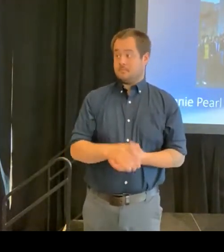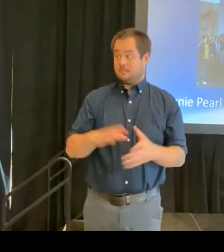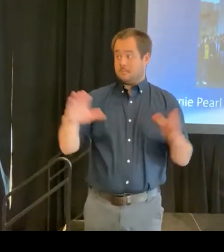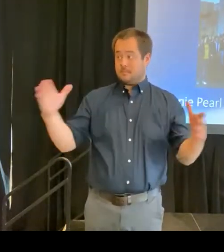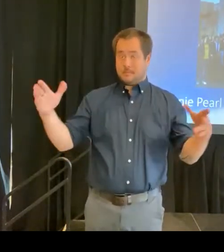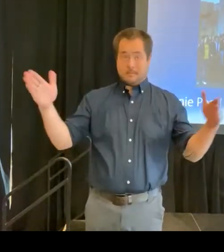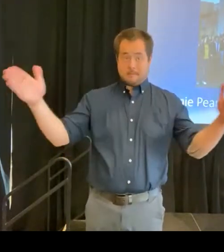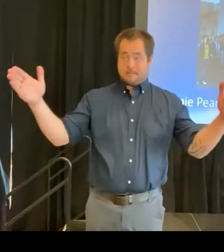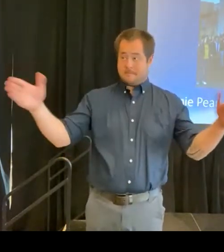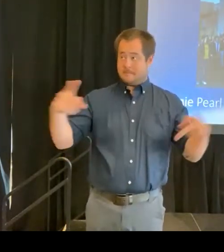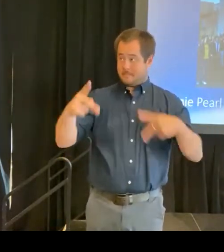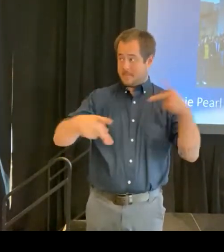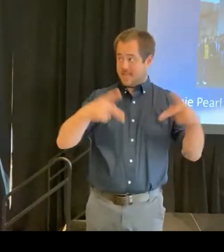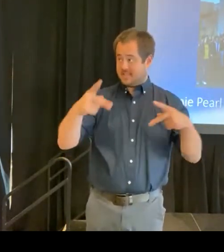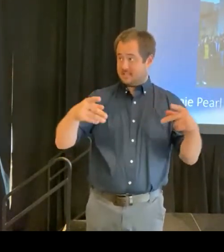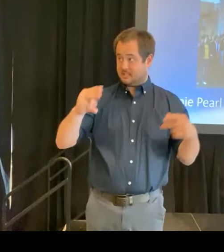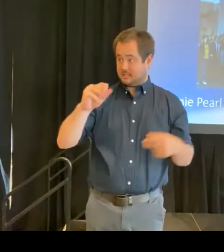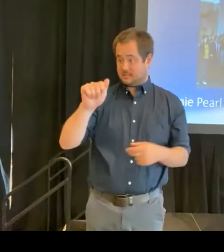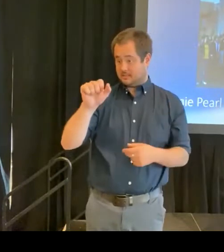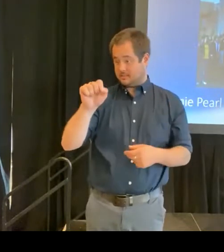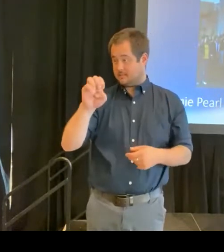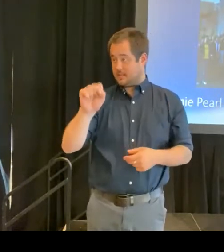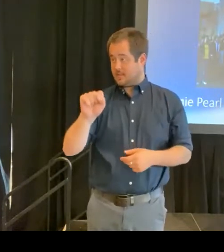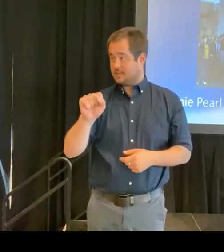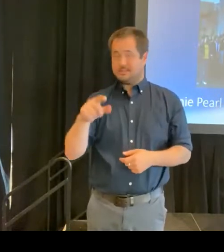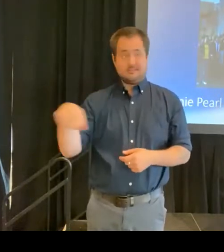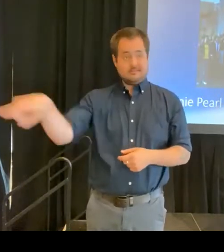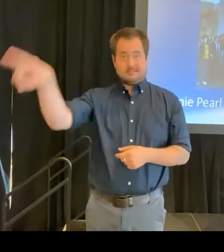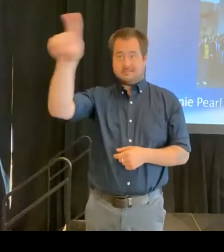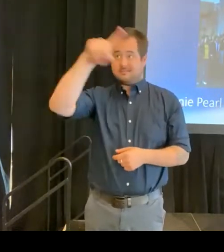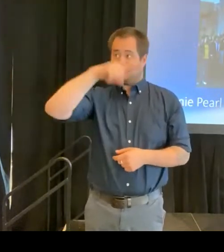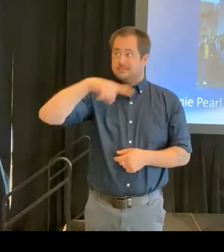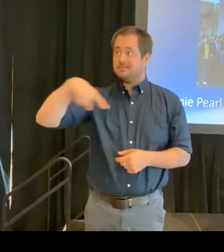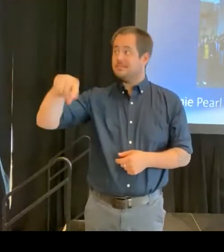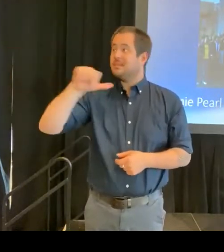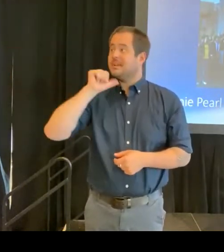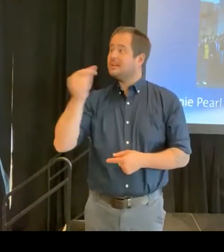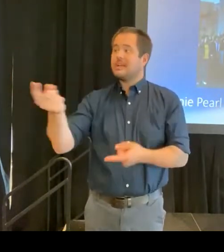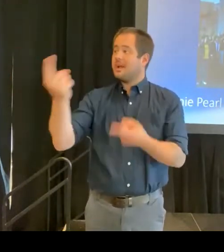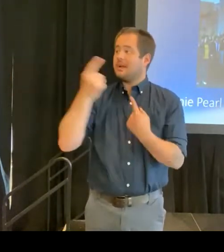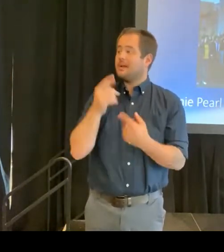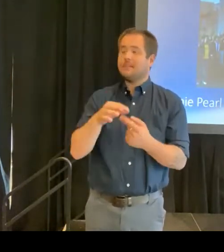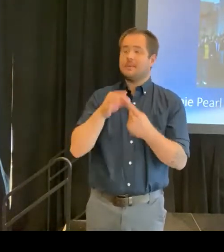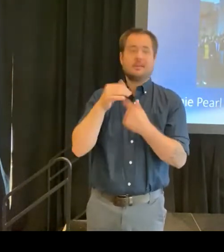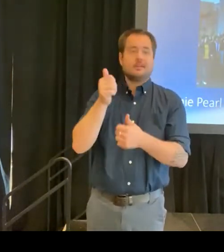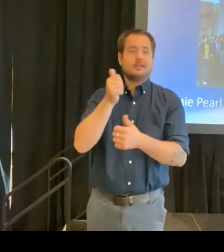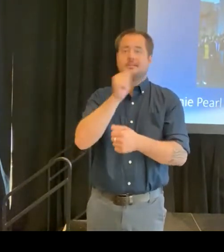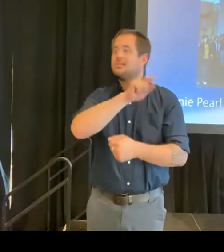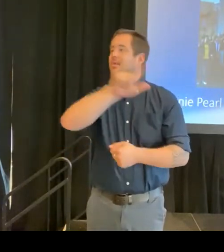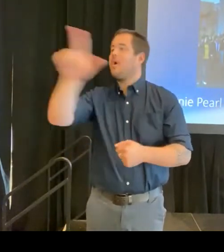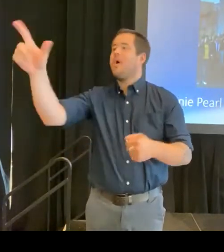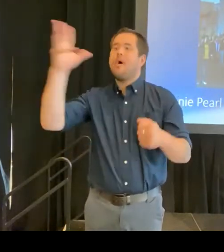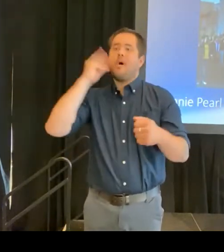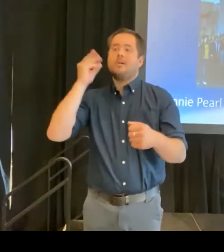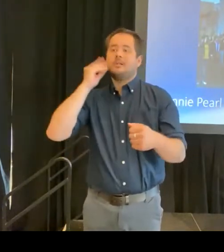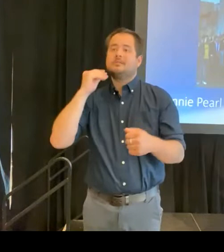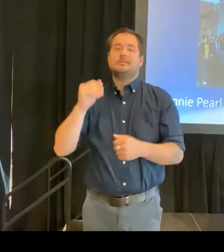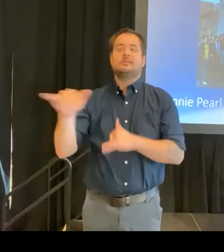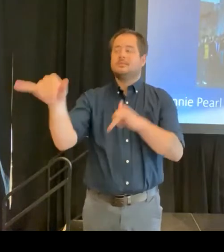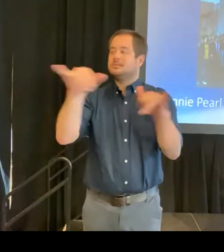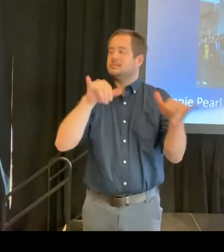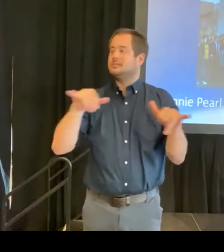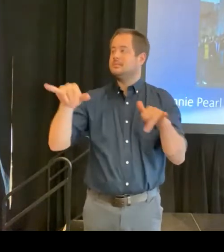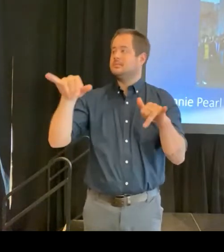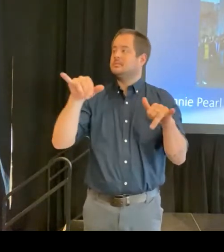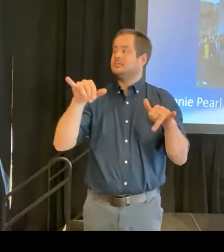masses, they're not coming unless something is happening to all of them at the same time. I said, how many people you have